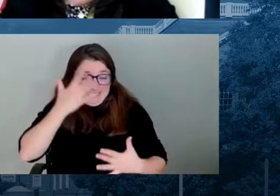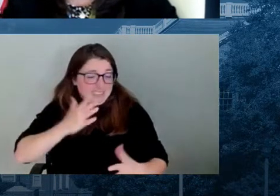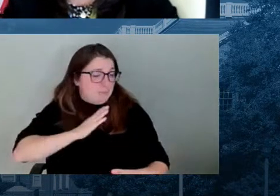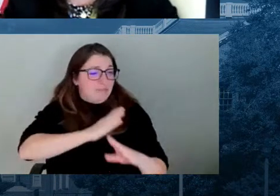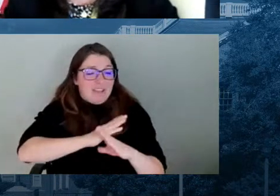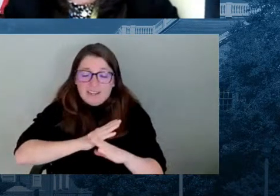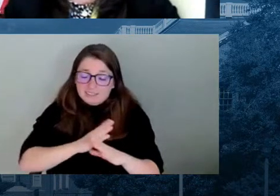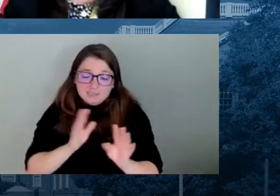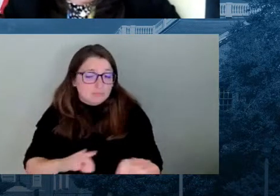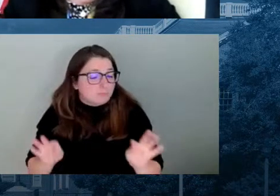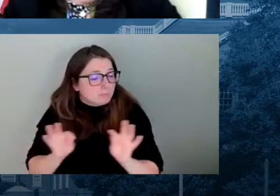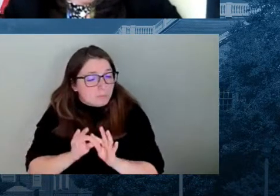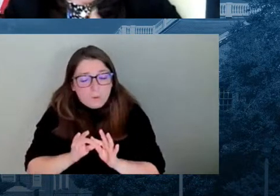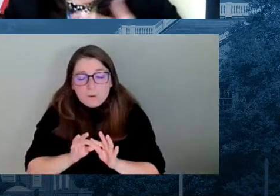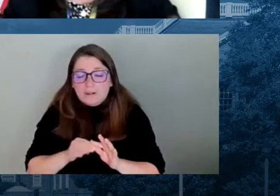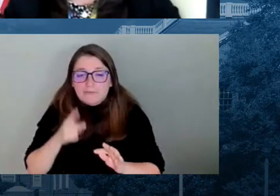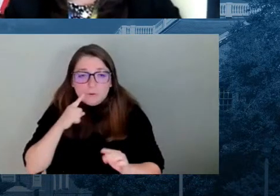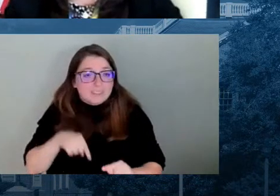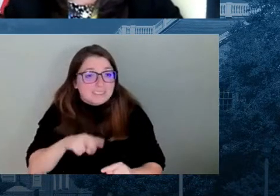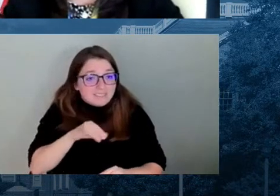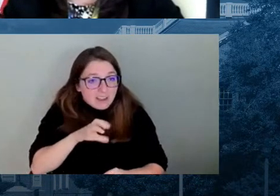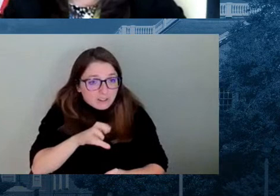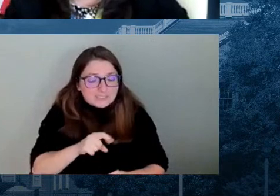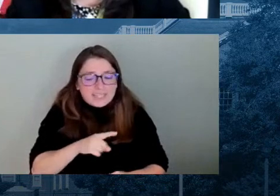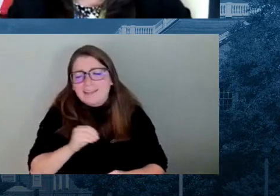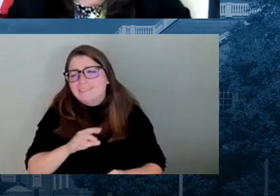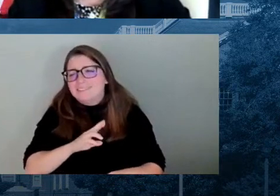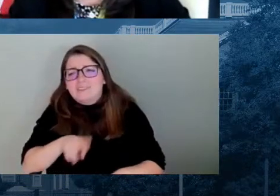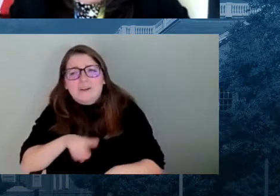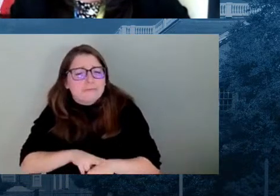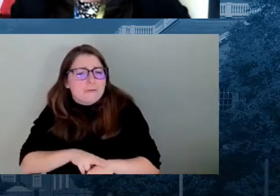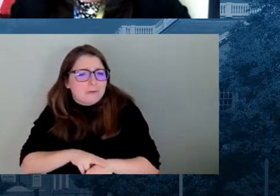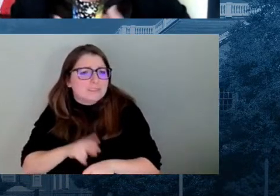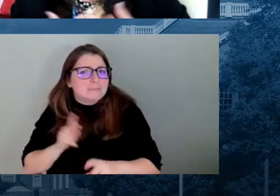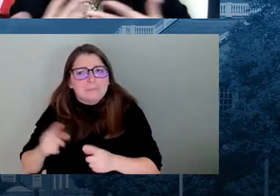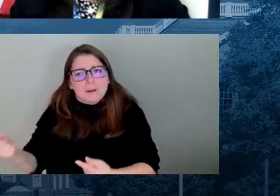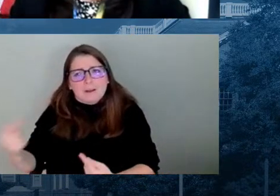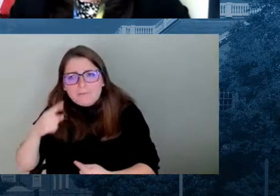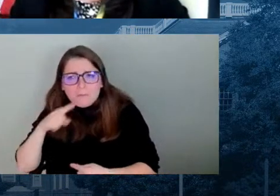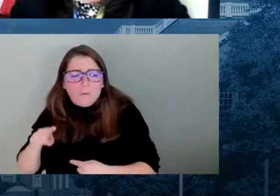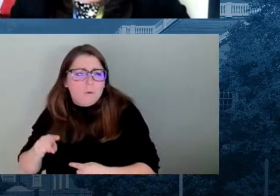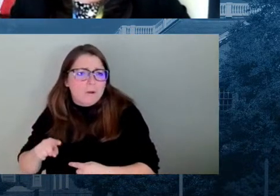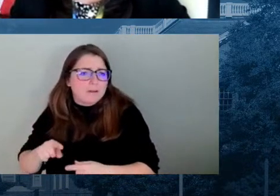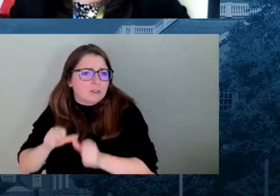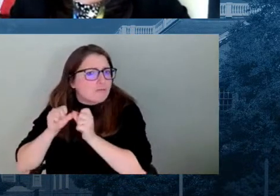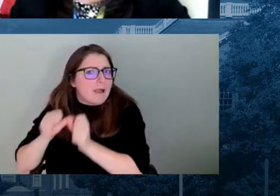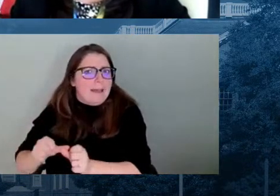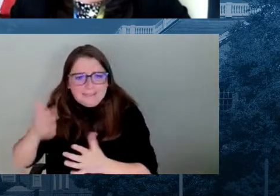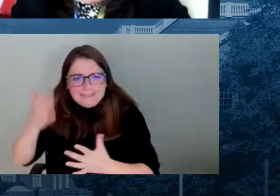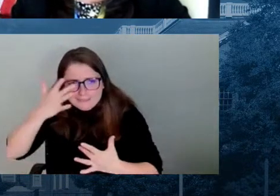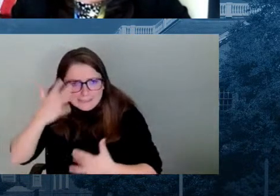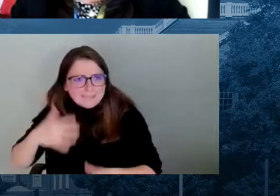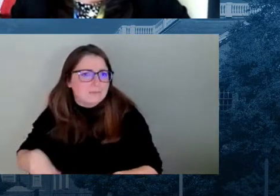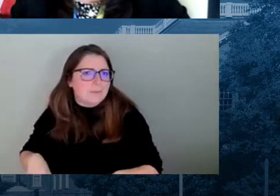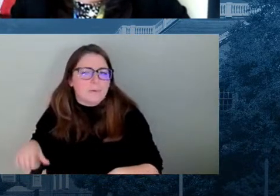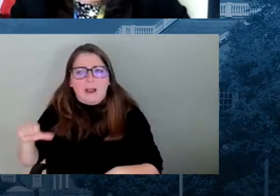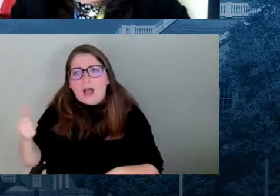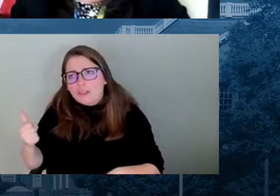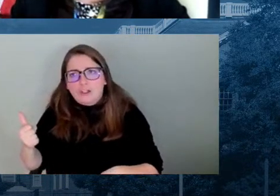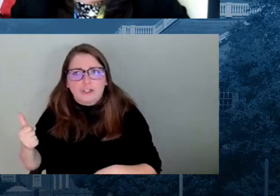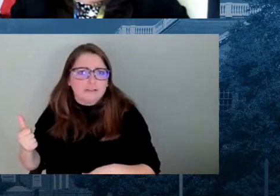these viruses. Obviously, people are also coming to the hospital for chronic diseases, traumatic issues such as car